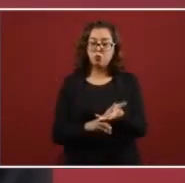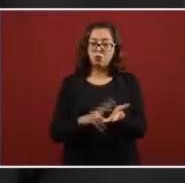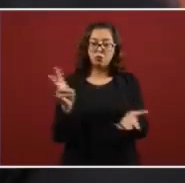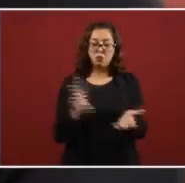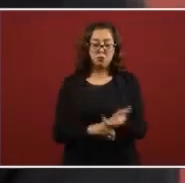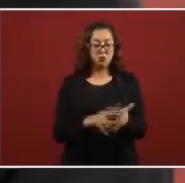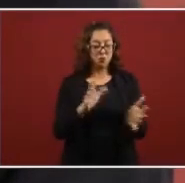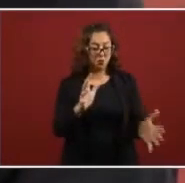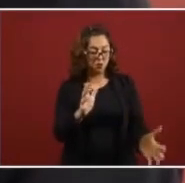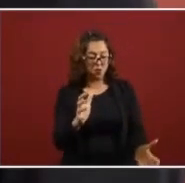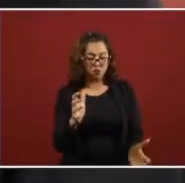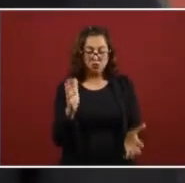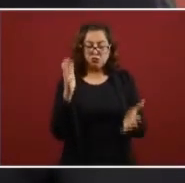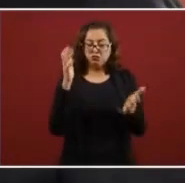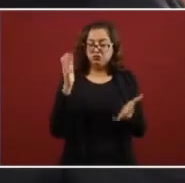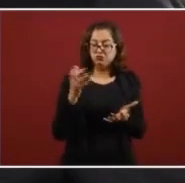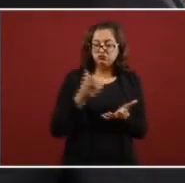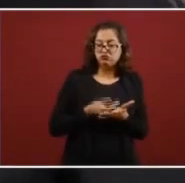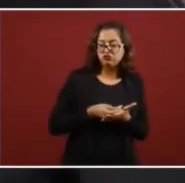dicho por